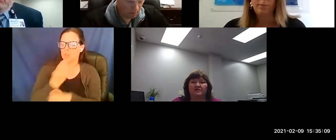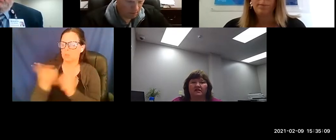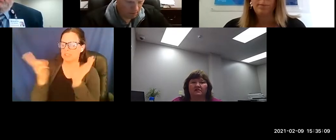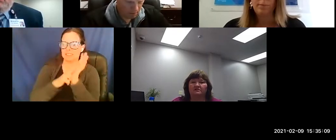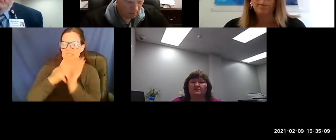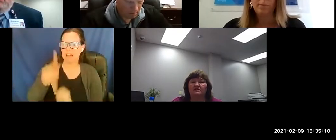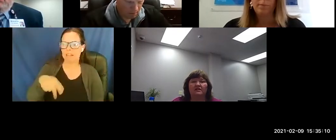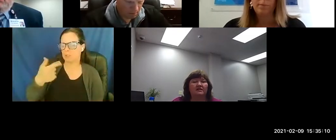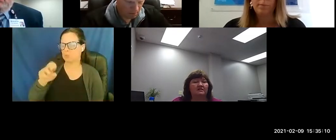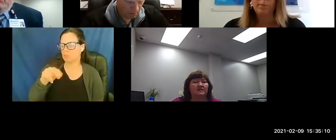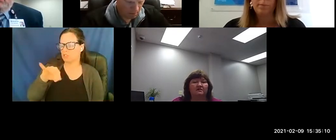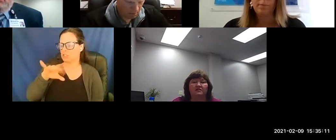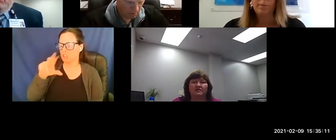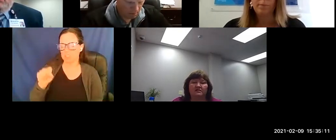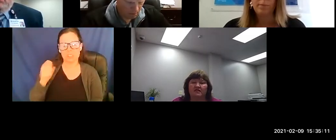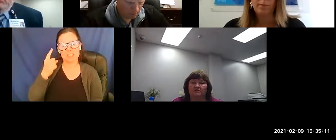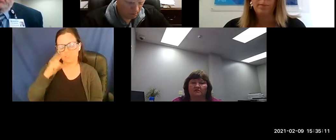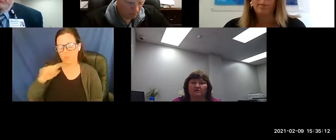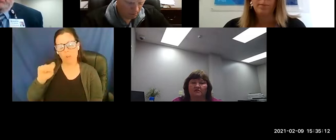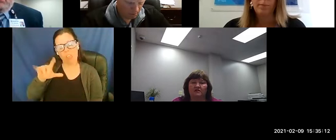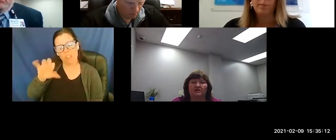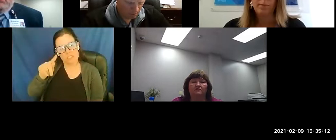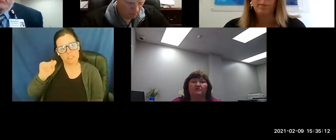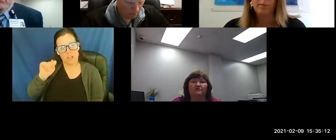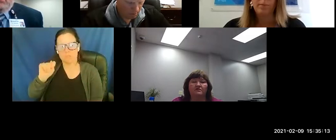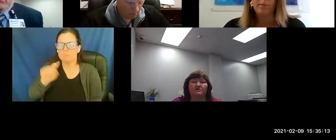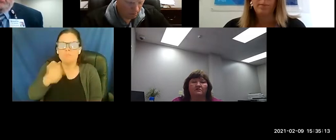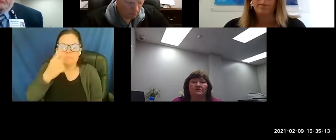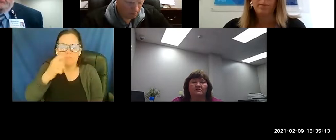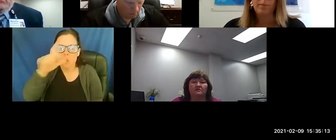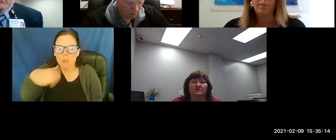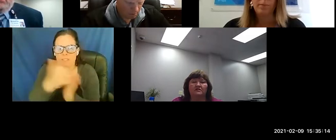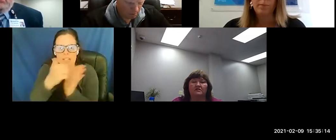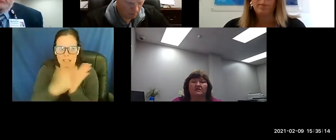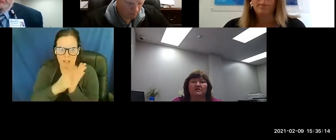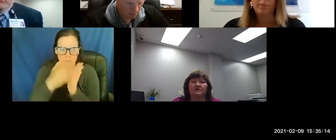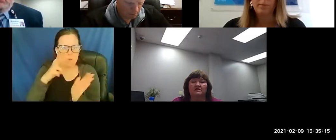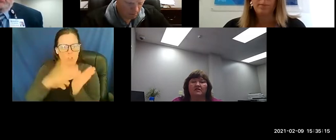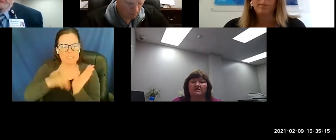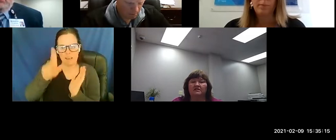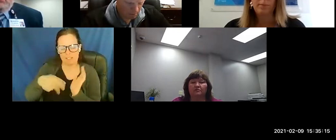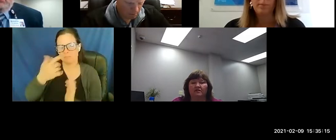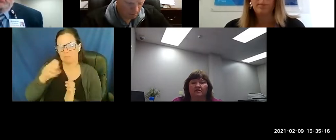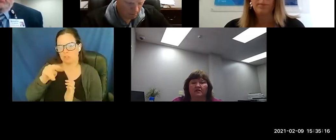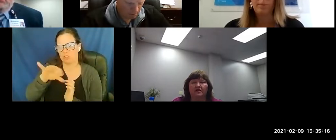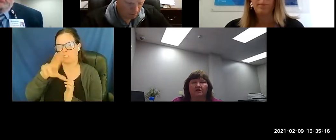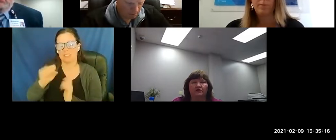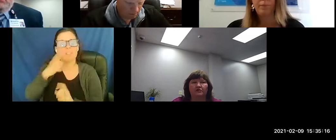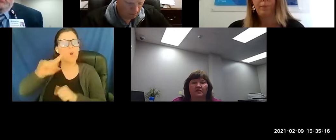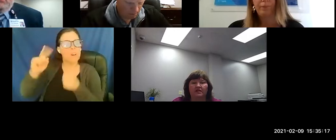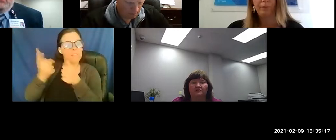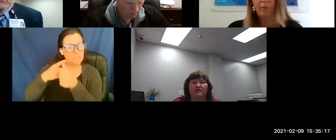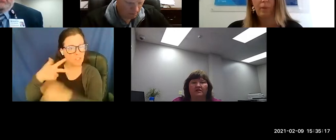the slots. You do not need a Sign Up Genius account. For first dose, just click the slot that's open and